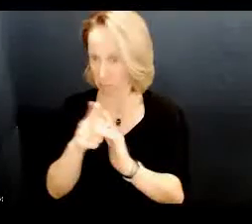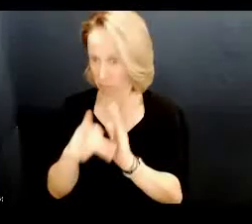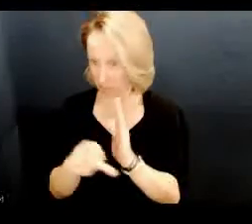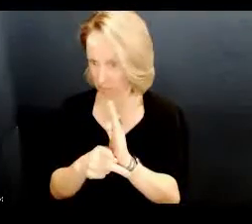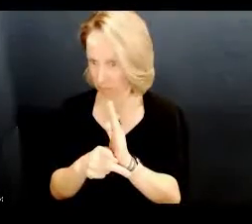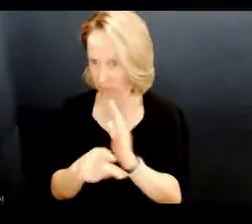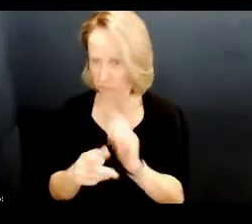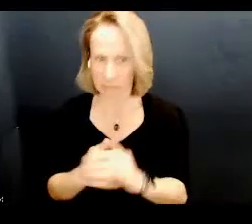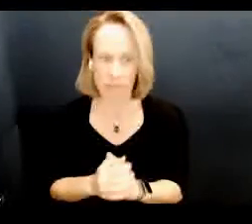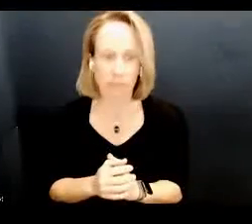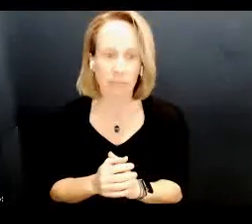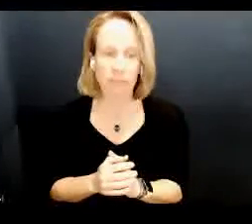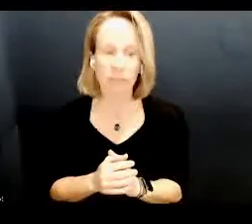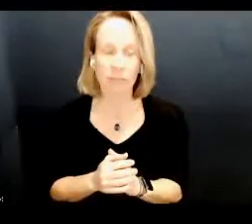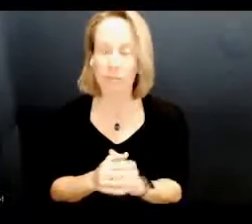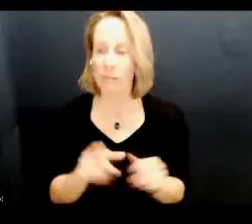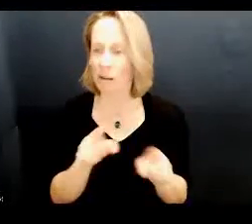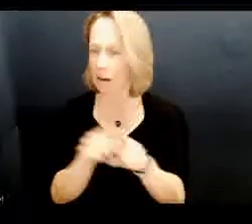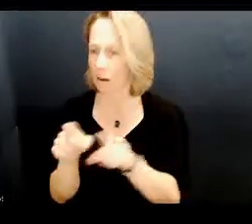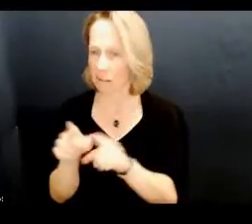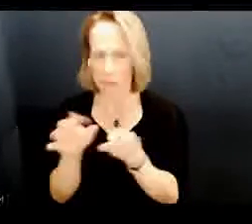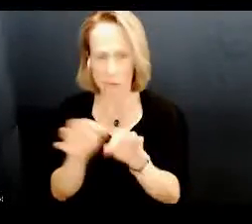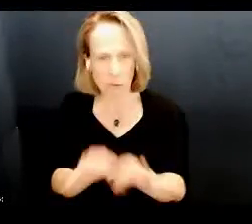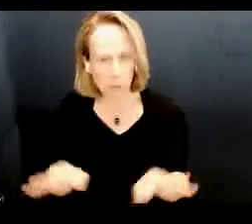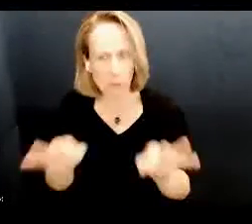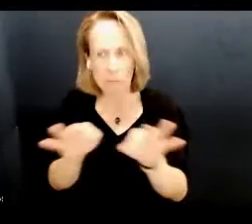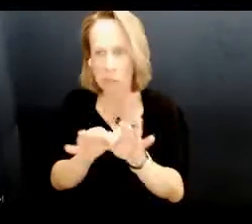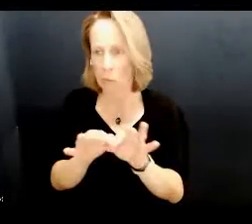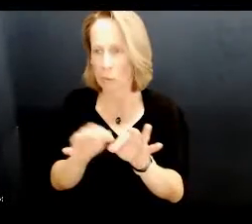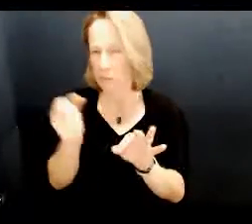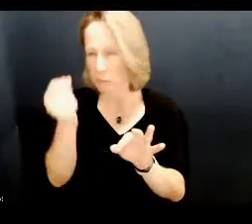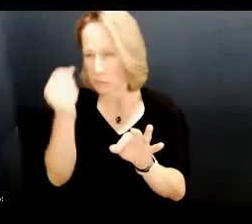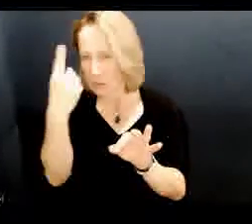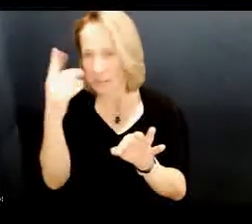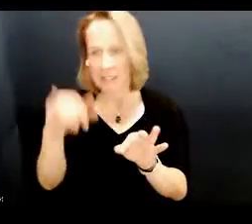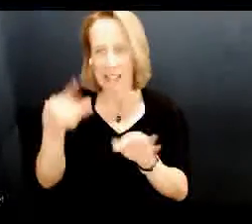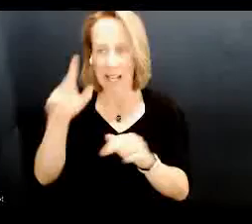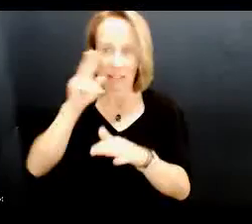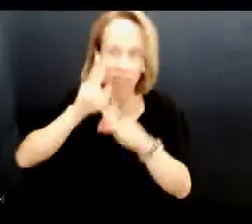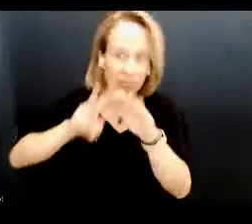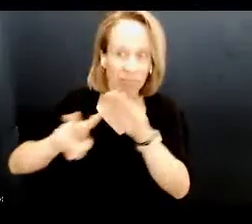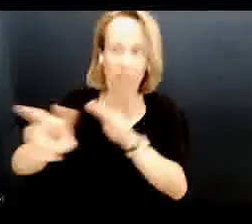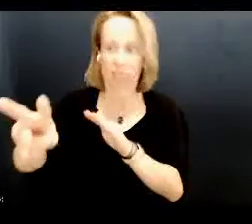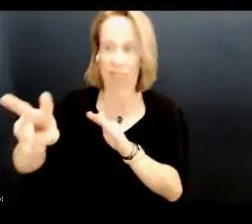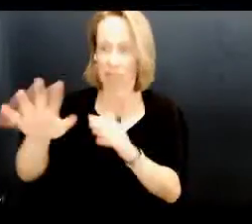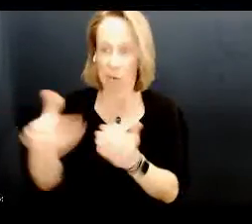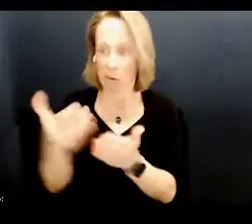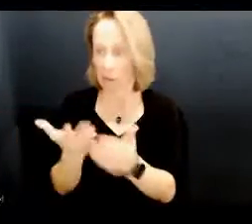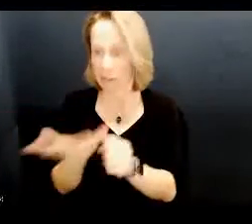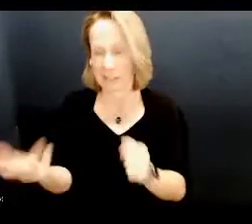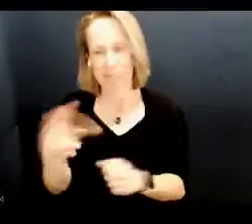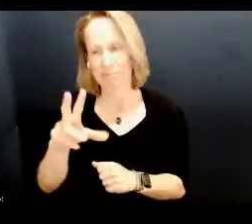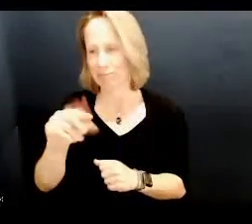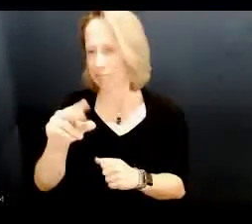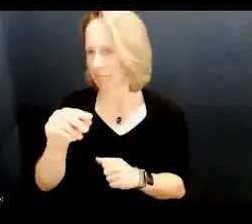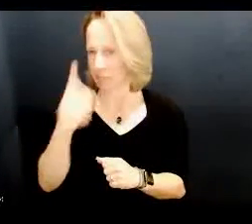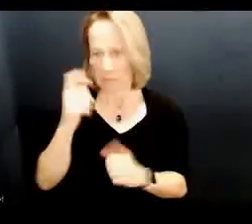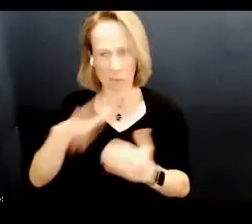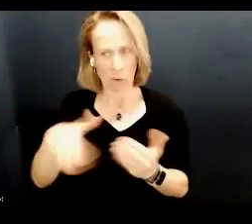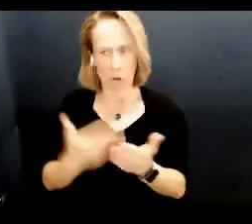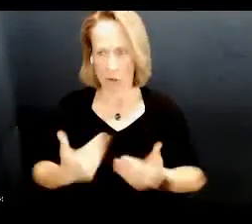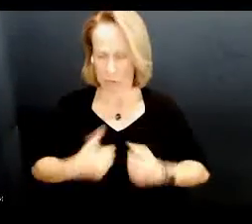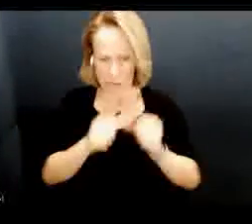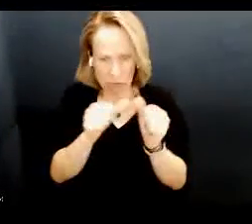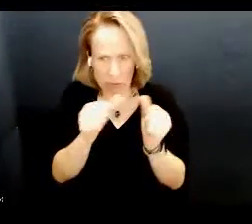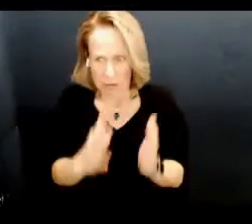also important to recognize we can't anticipate every single case. All survivors of sexual violence are unique. They're going to have unique